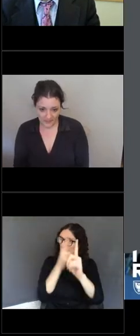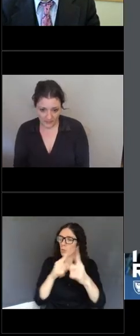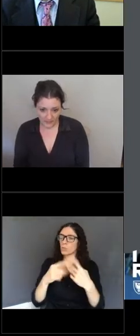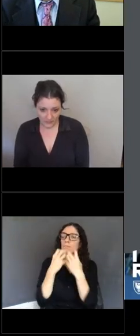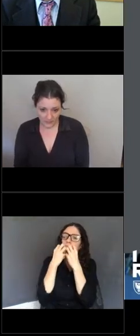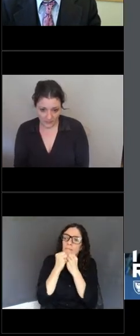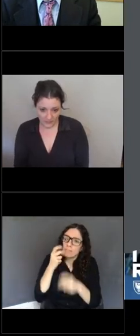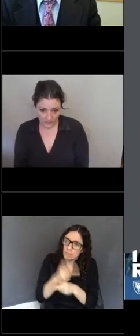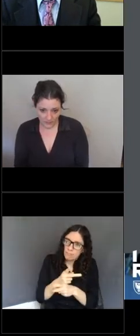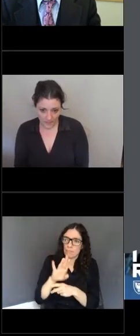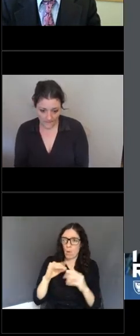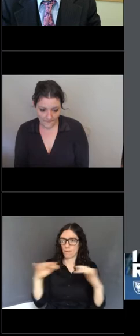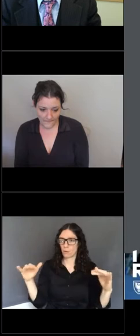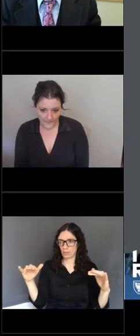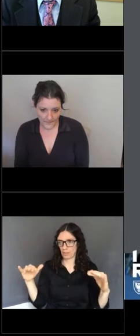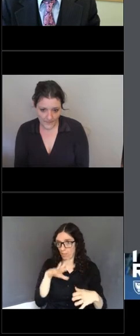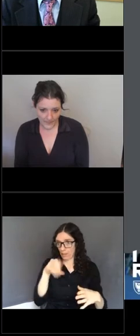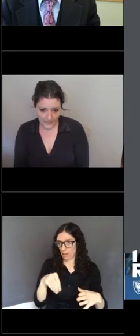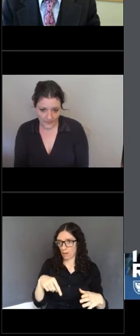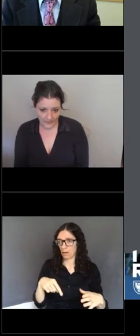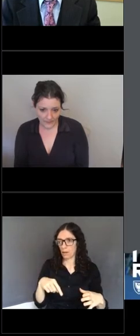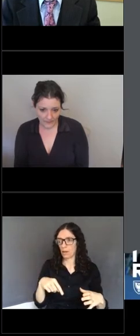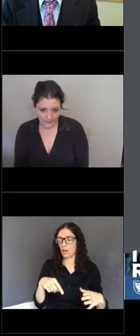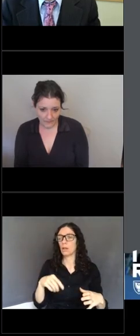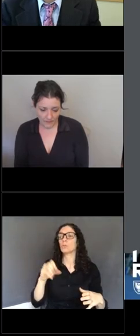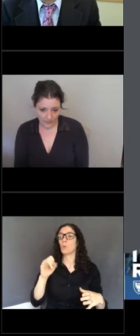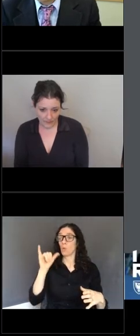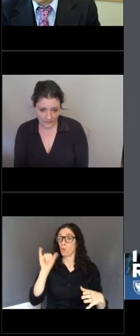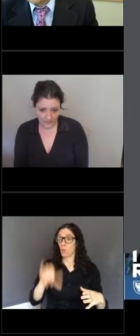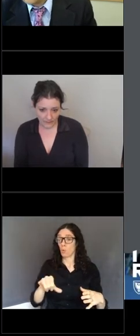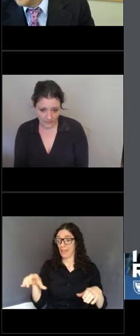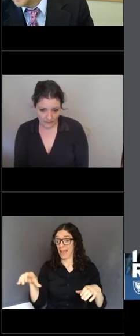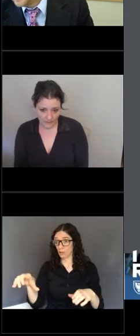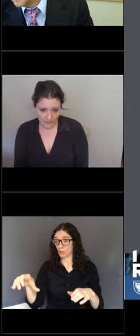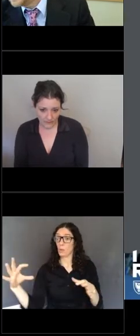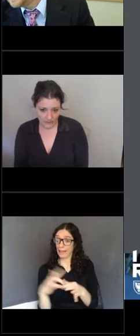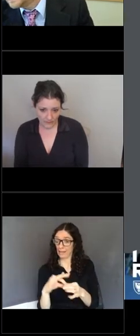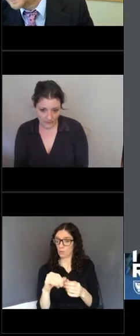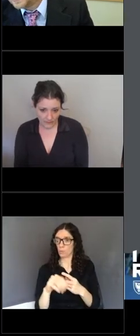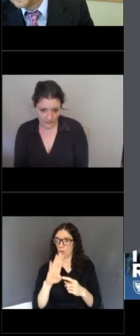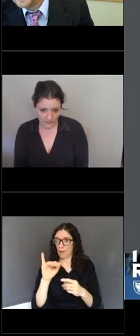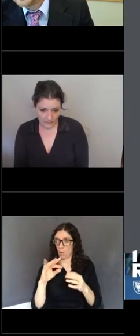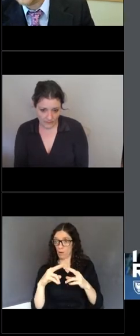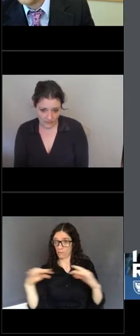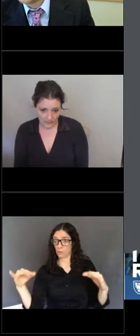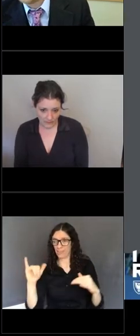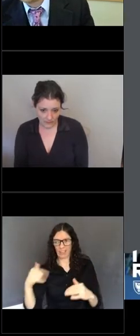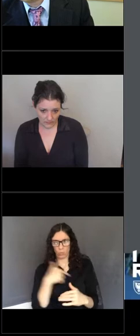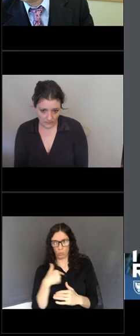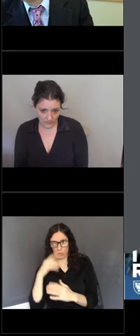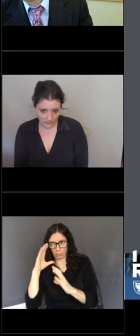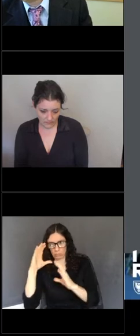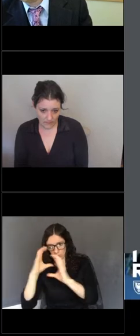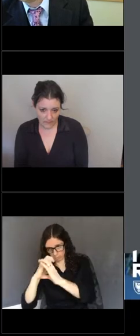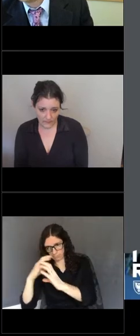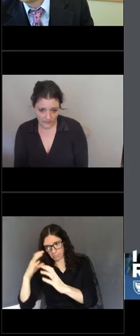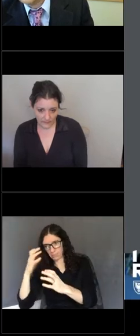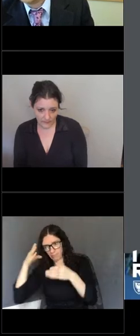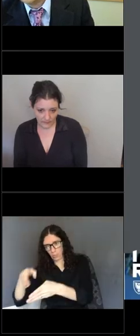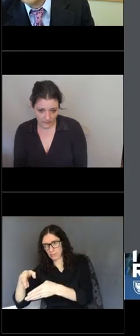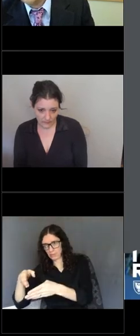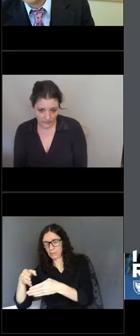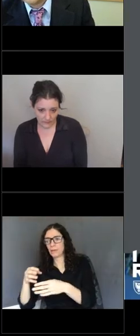we made sure that we only pulled those actions related to the biodiversity. There was, especially across a lot of the